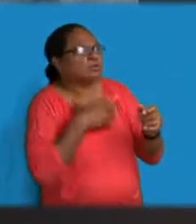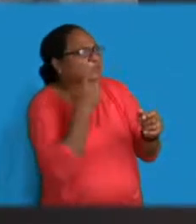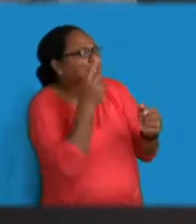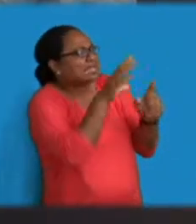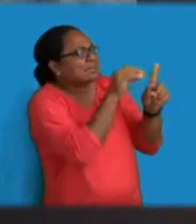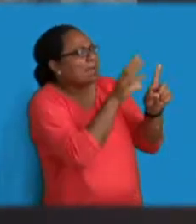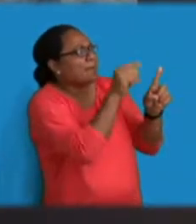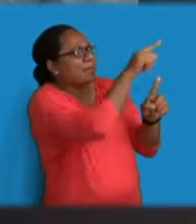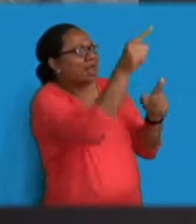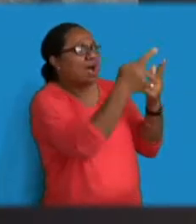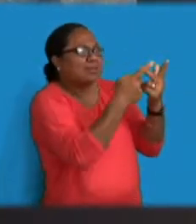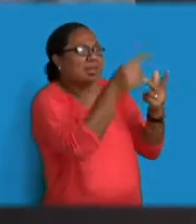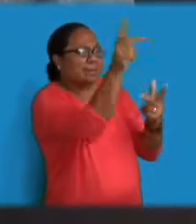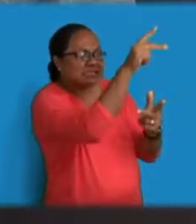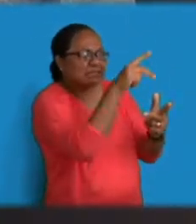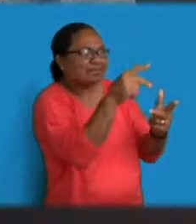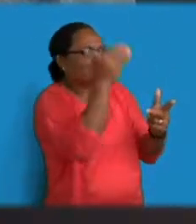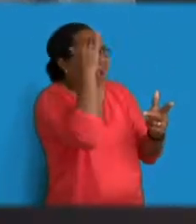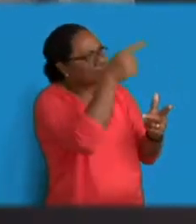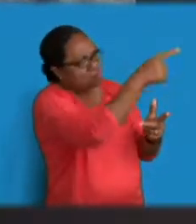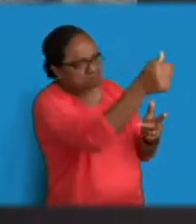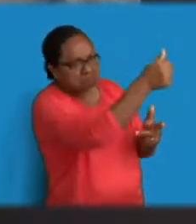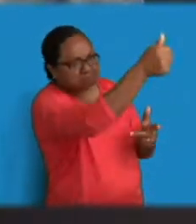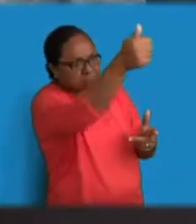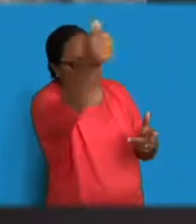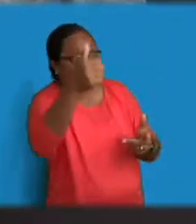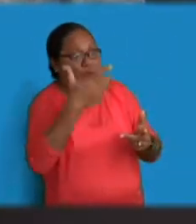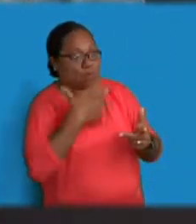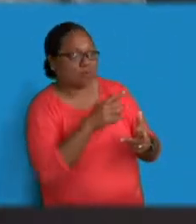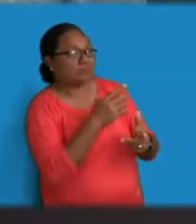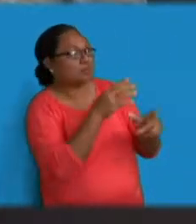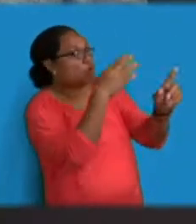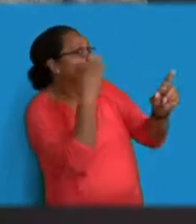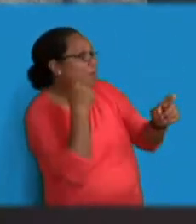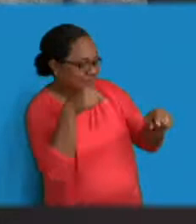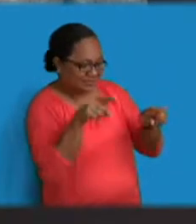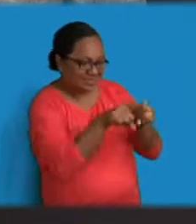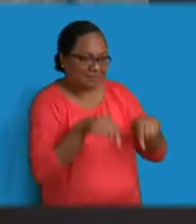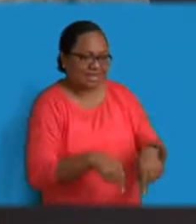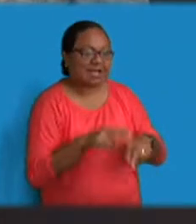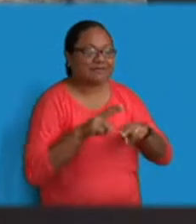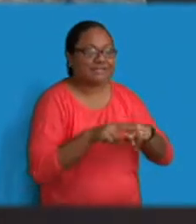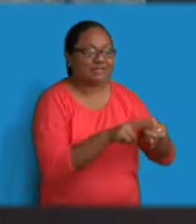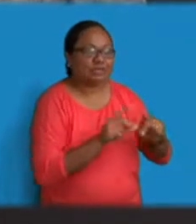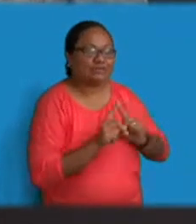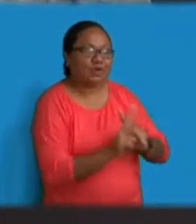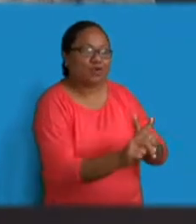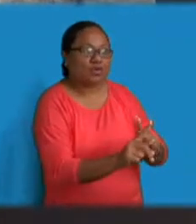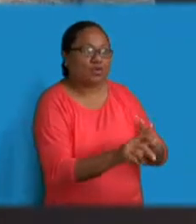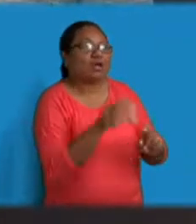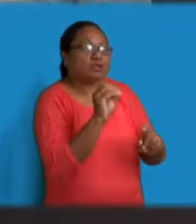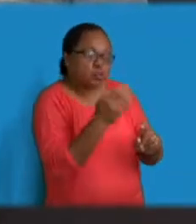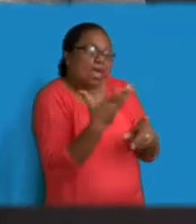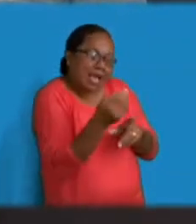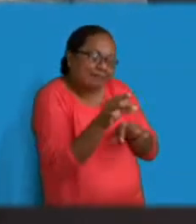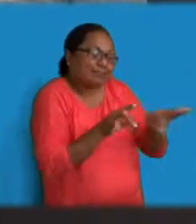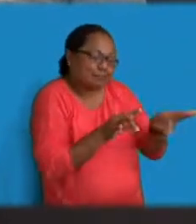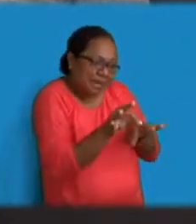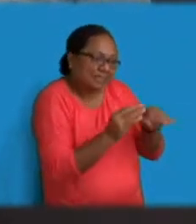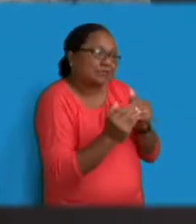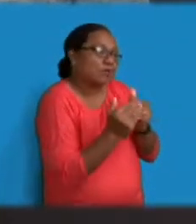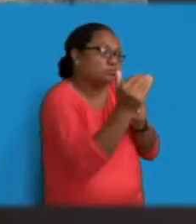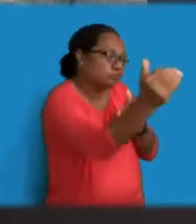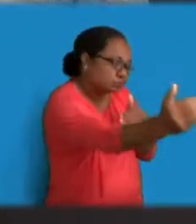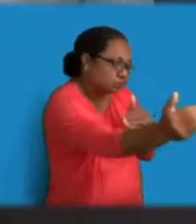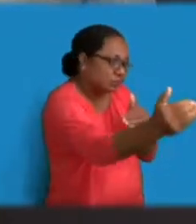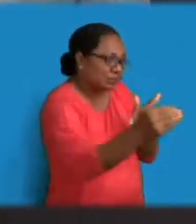Pacific countries that have been successful, been seen as successful. So, yes, Madam Speaker, long-term strategy, that's